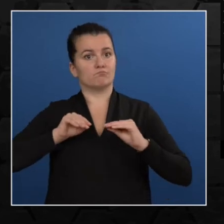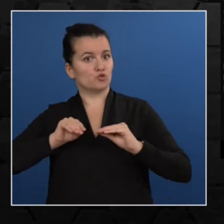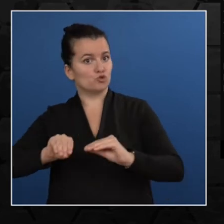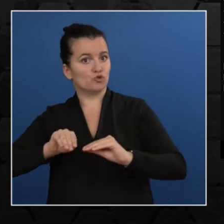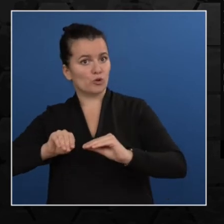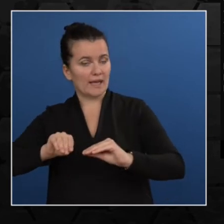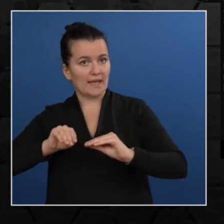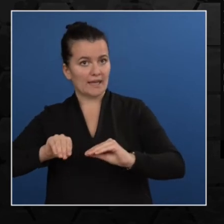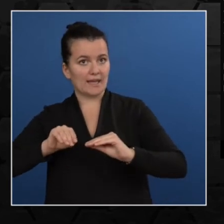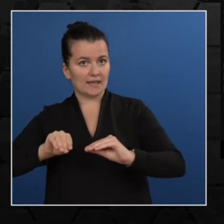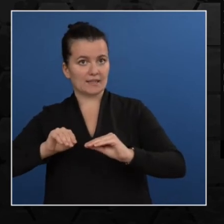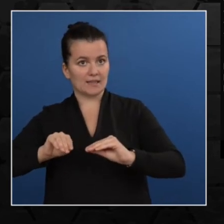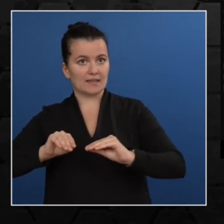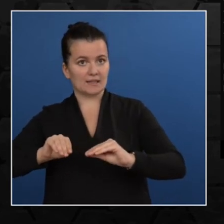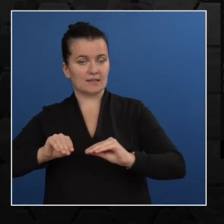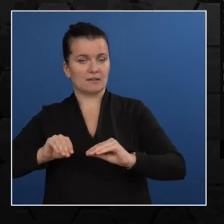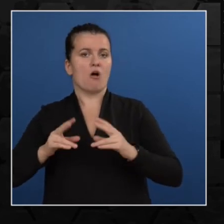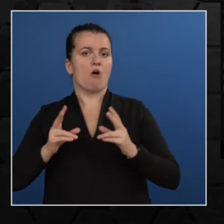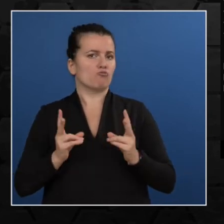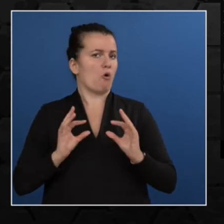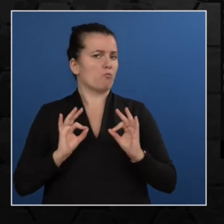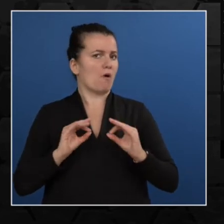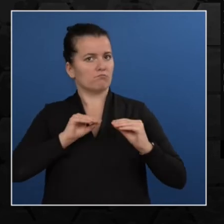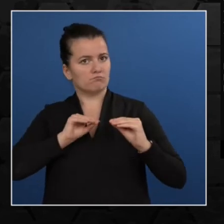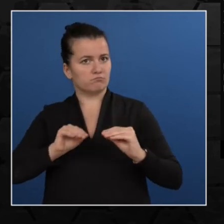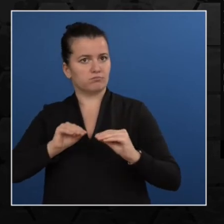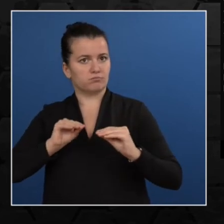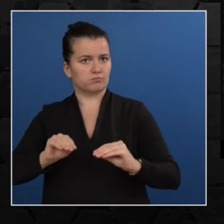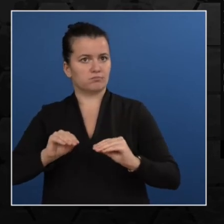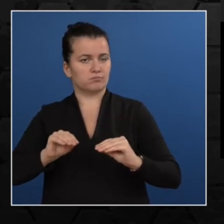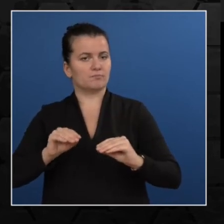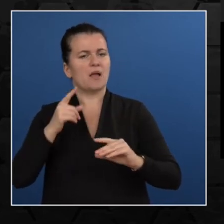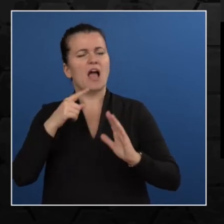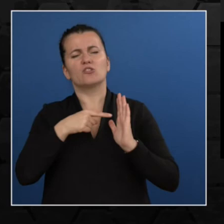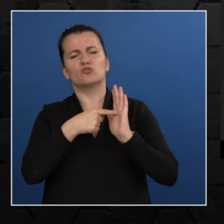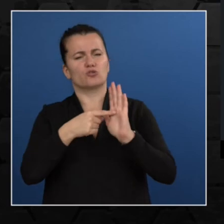it's supposed to go. Let me share this one with you.